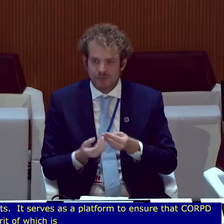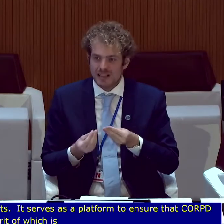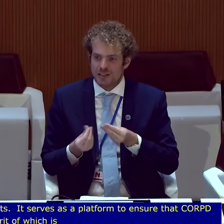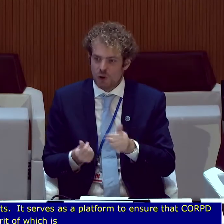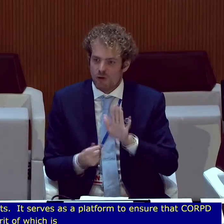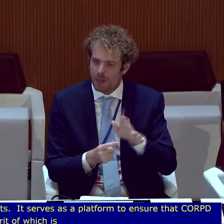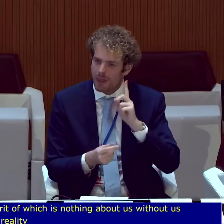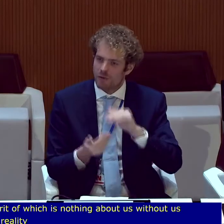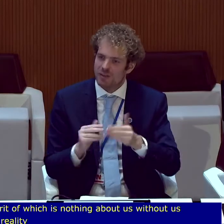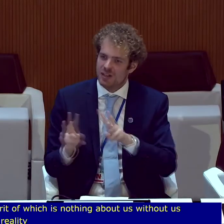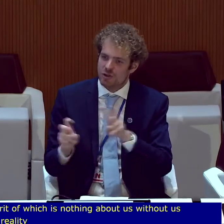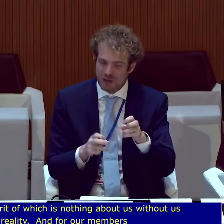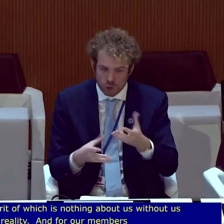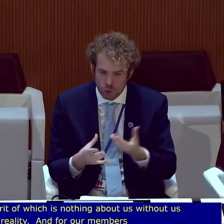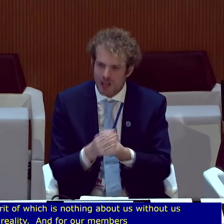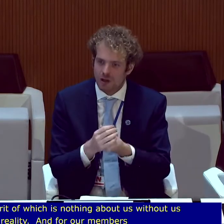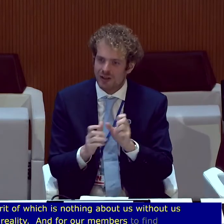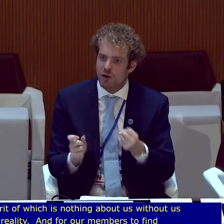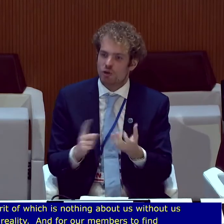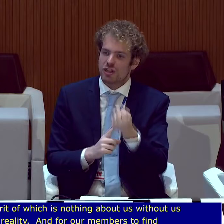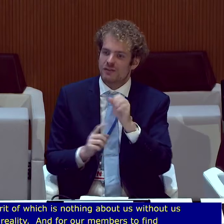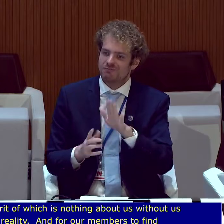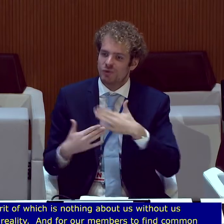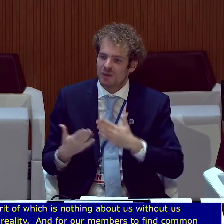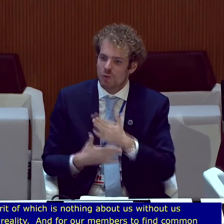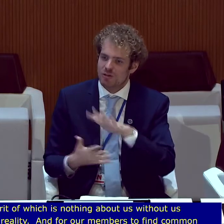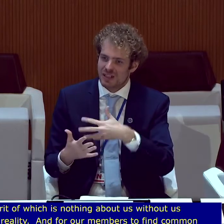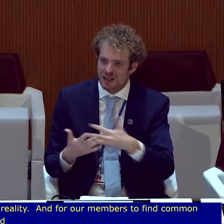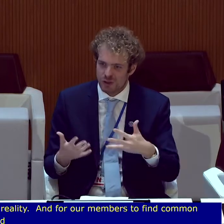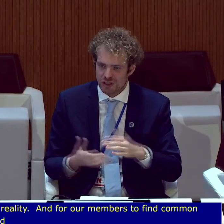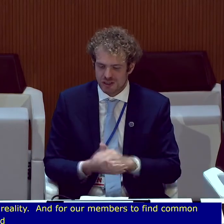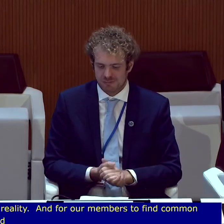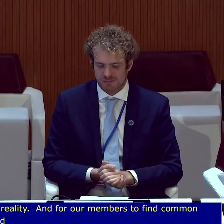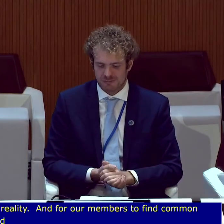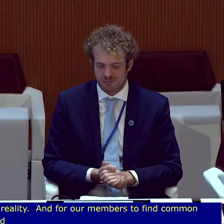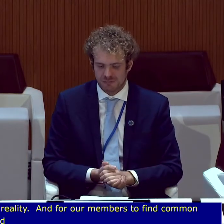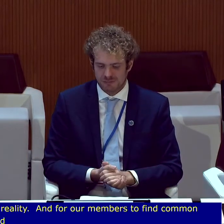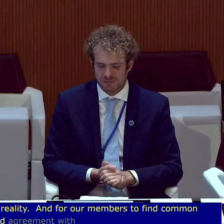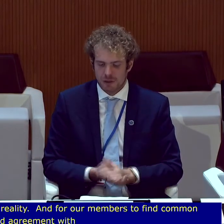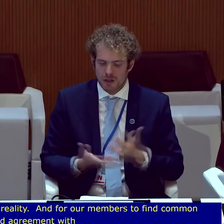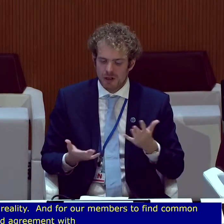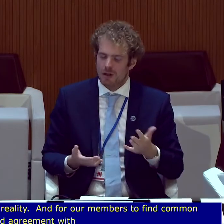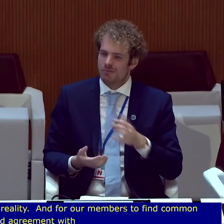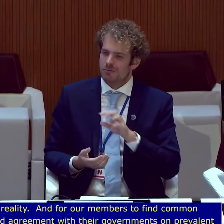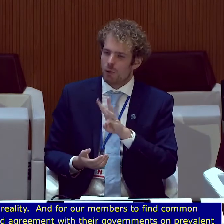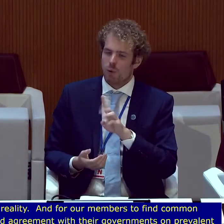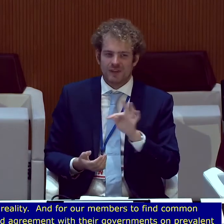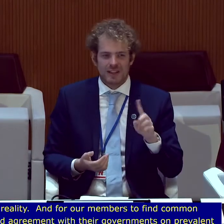grounds and agreement with their governments on prevalent and important community issues.